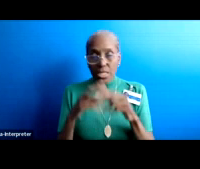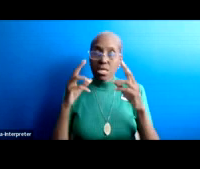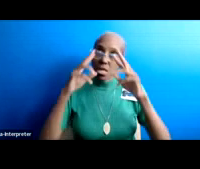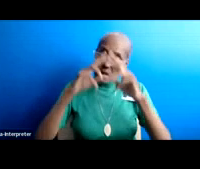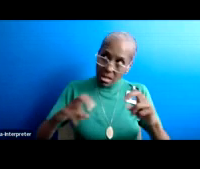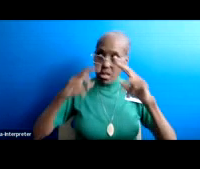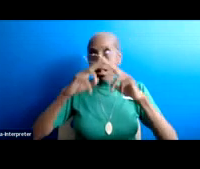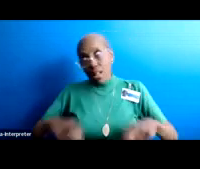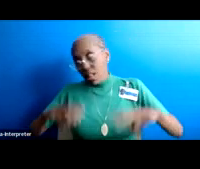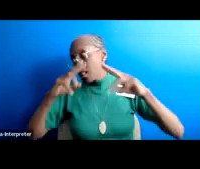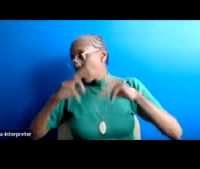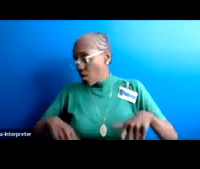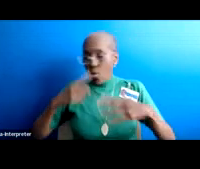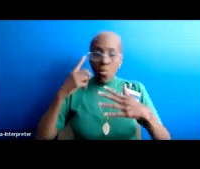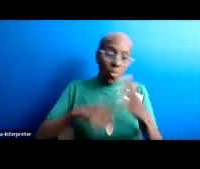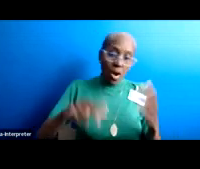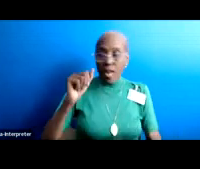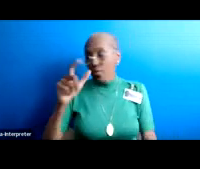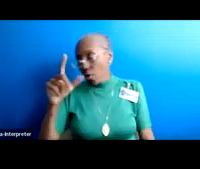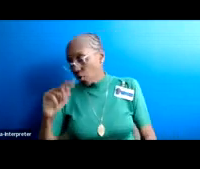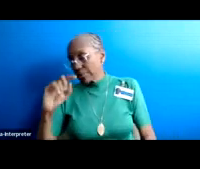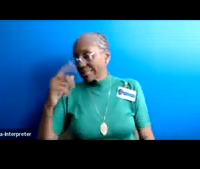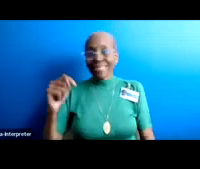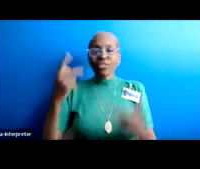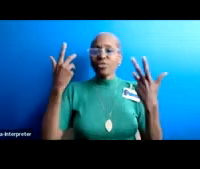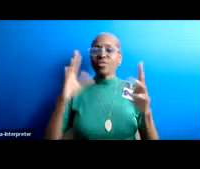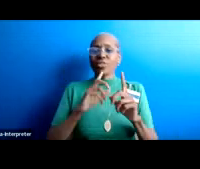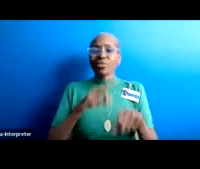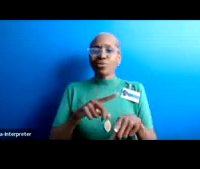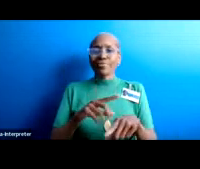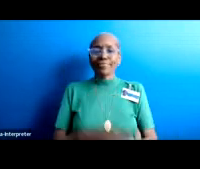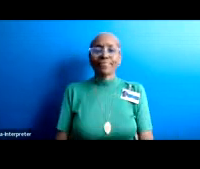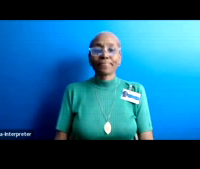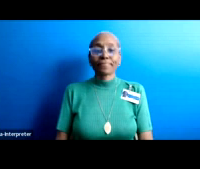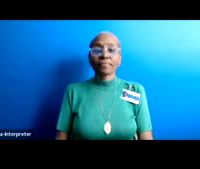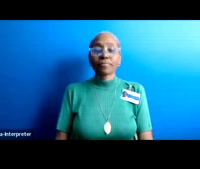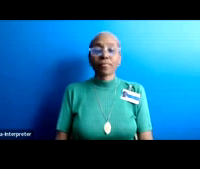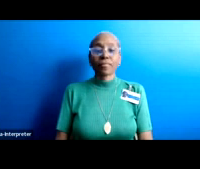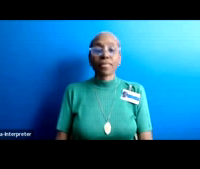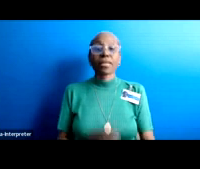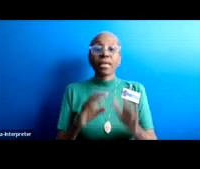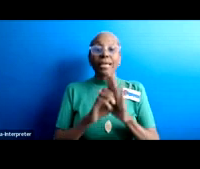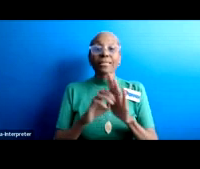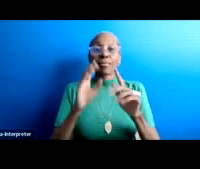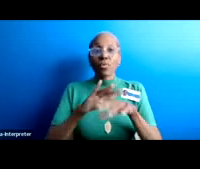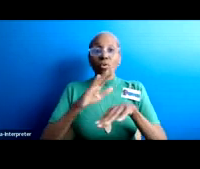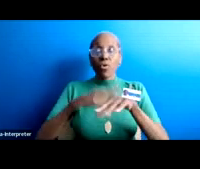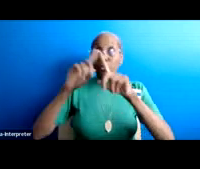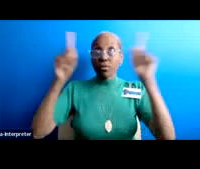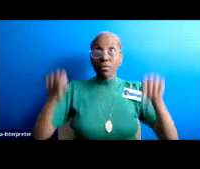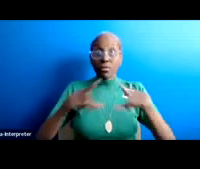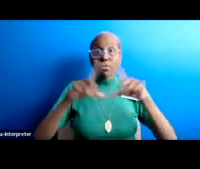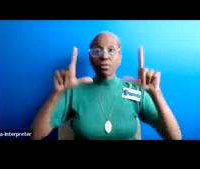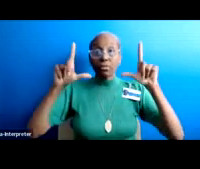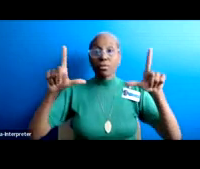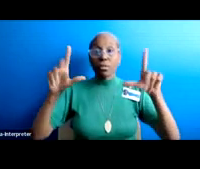dwell on what is this alt text going to be. You've already answered that. This example on the screen is one that